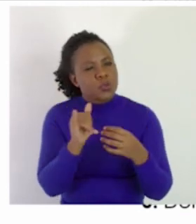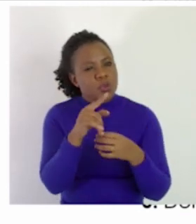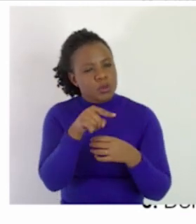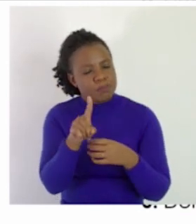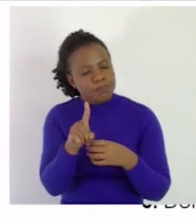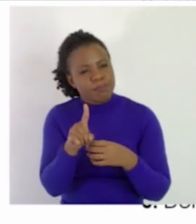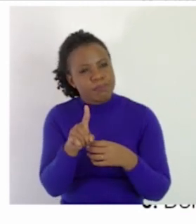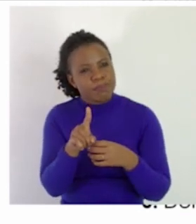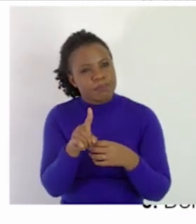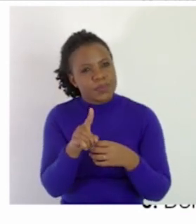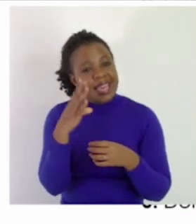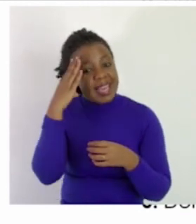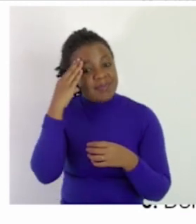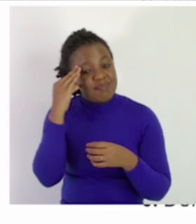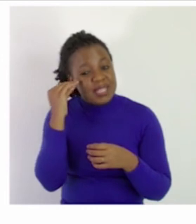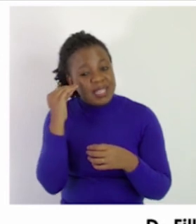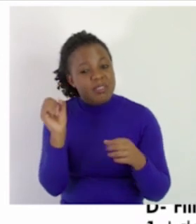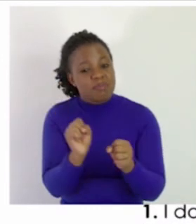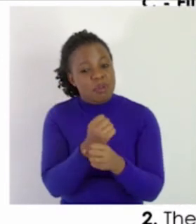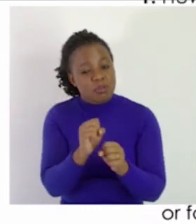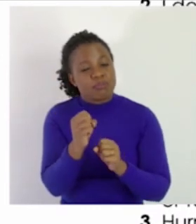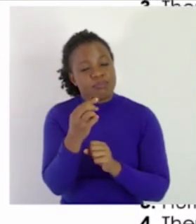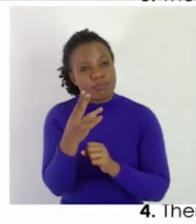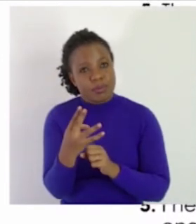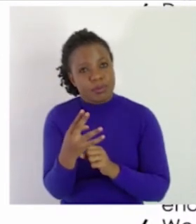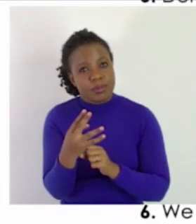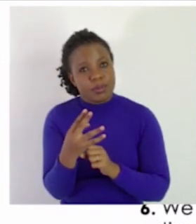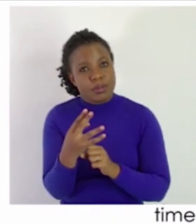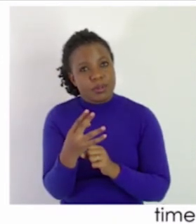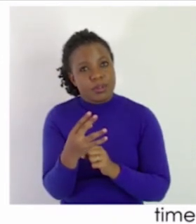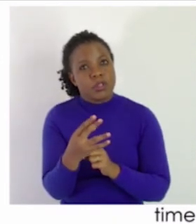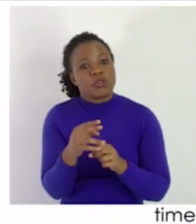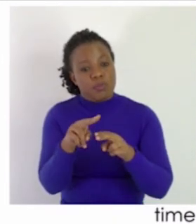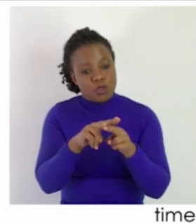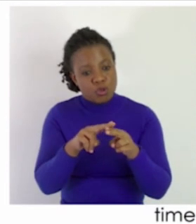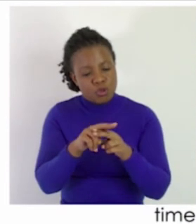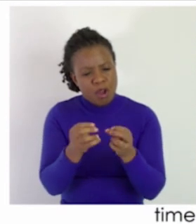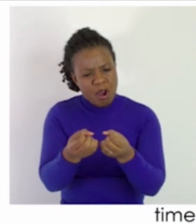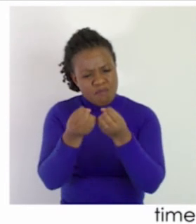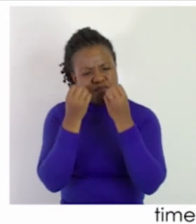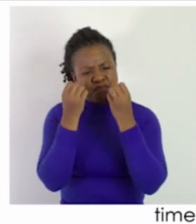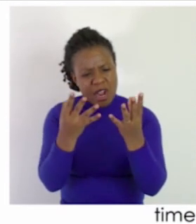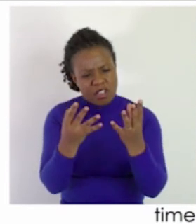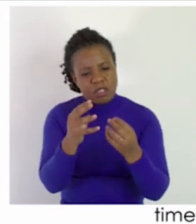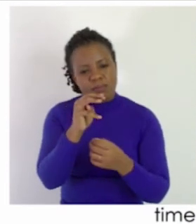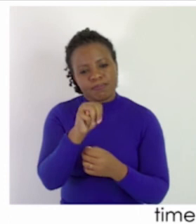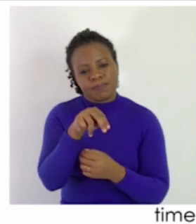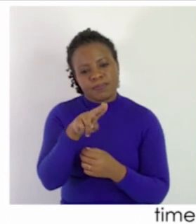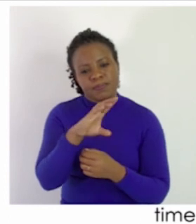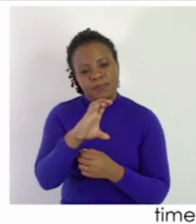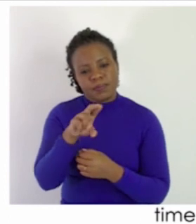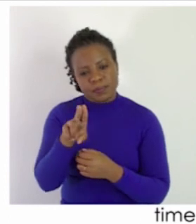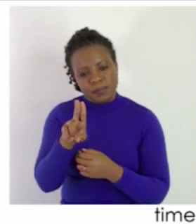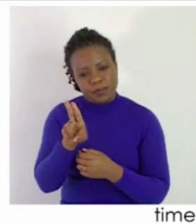Experience, we don't count it. So we say, I don't have much experience,